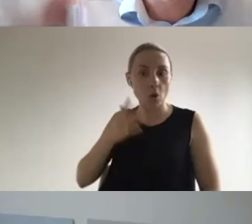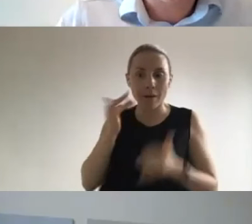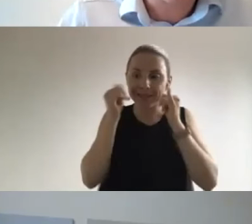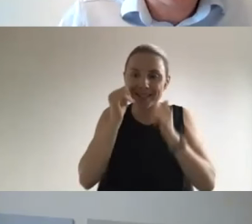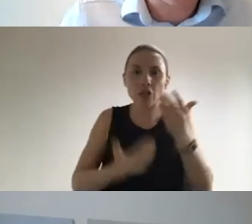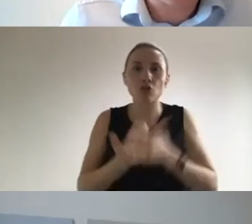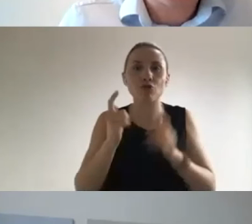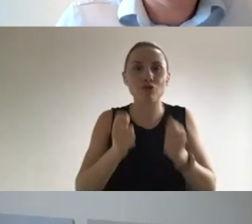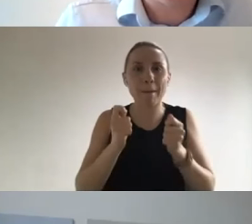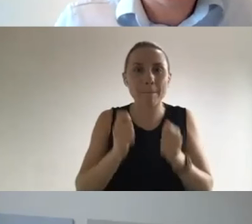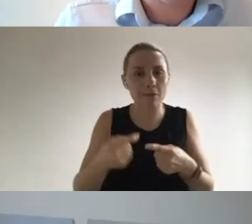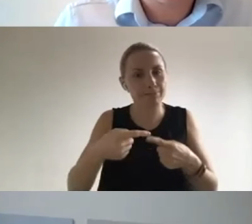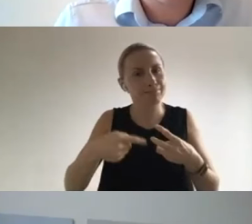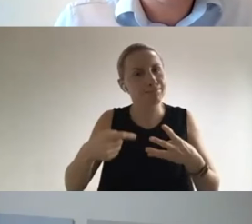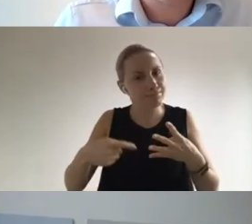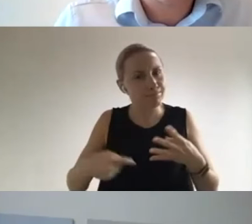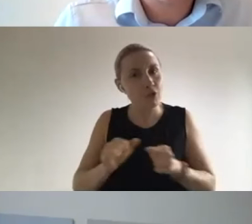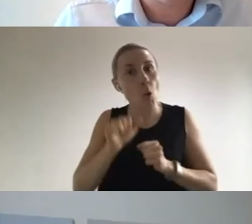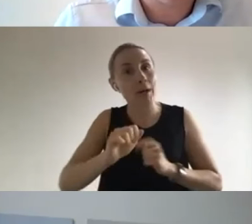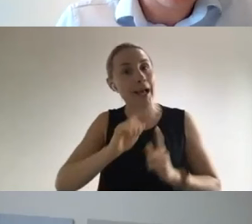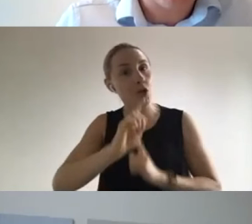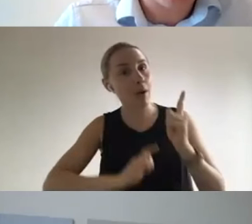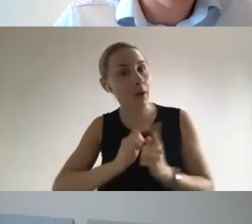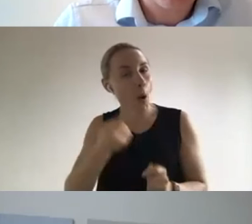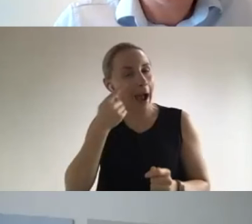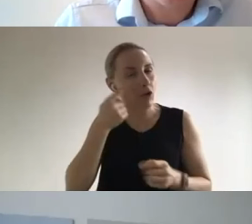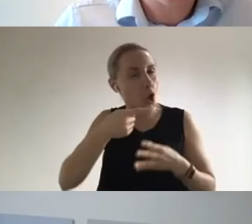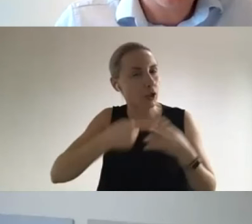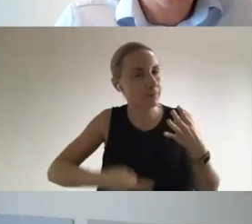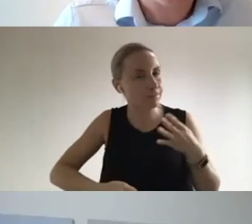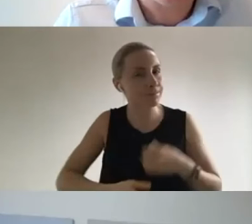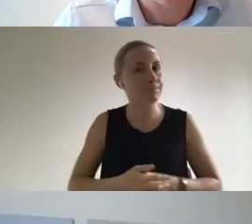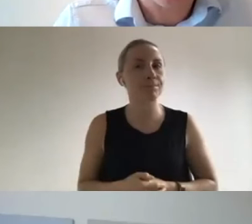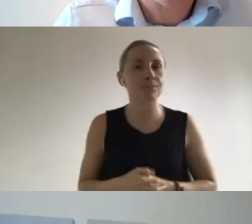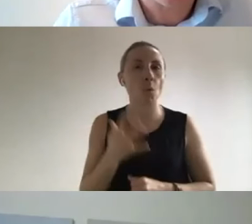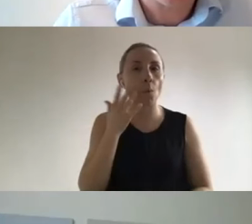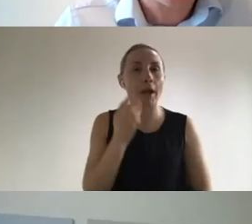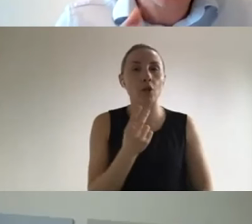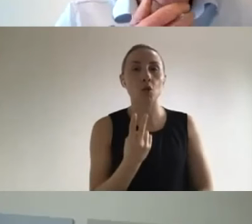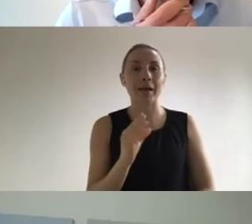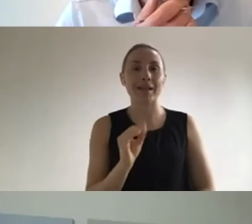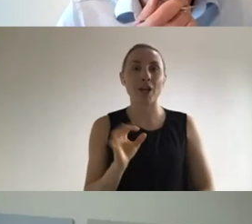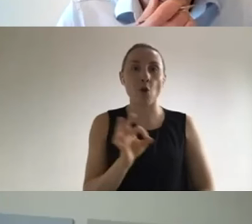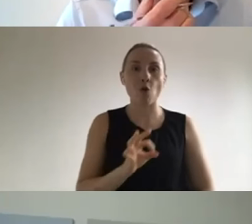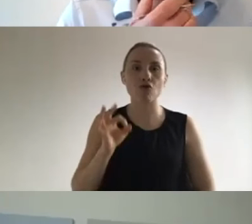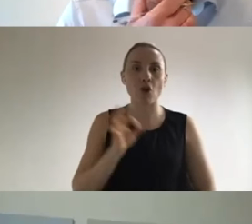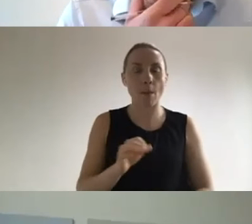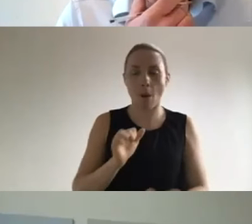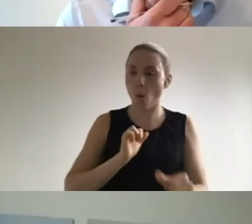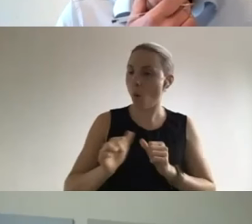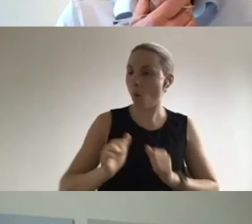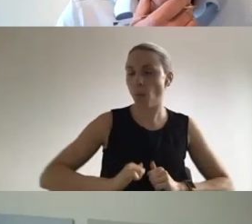kind of some of the challenges we'll be looking at in our next webinar on the 20th of October. We've got some great speakers. So